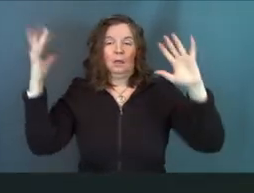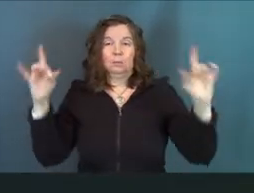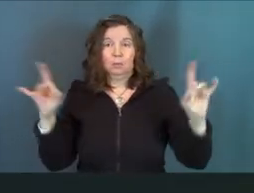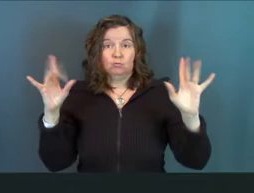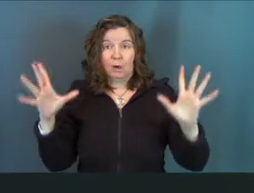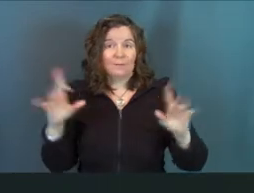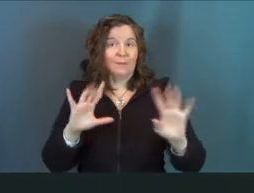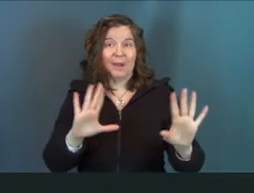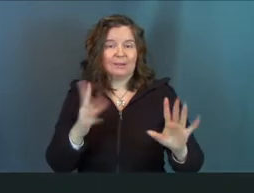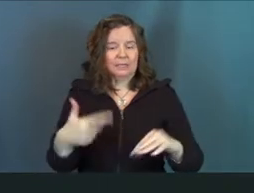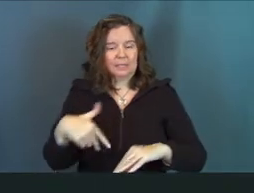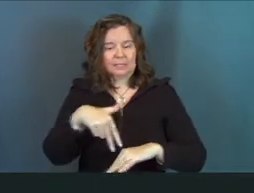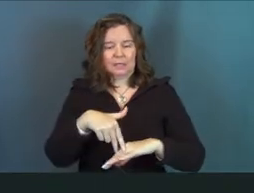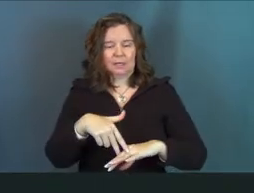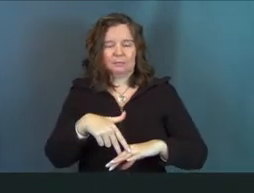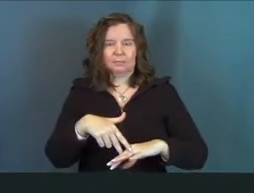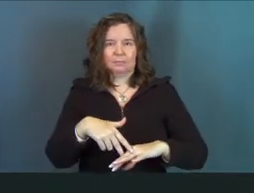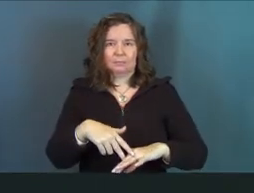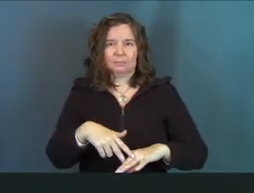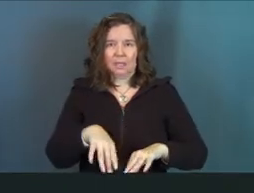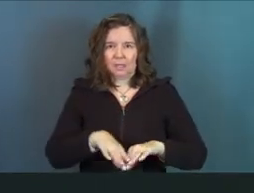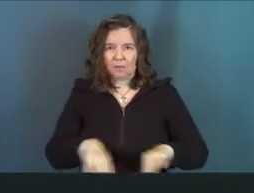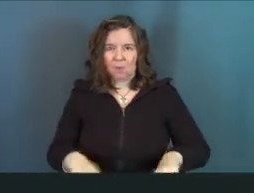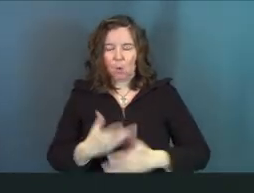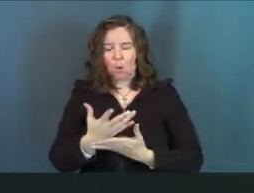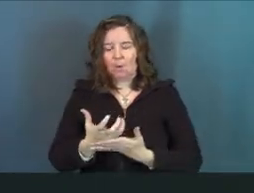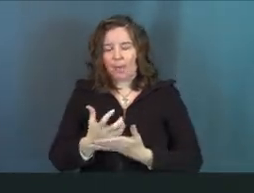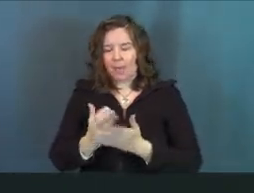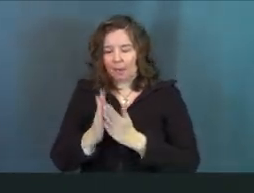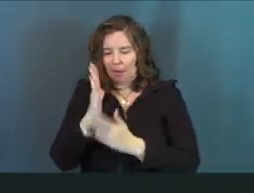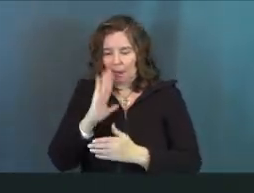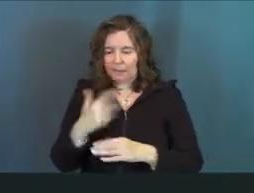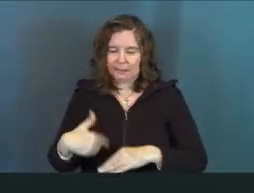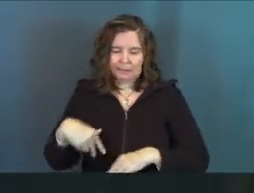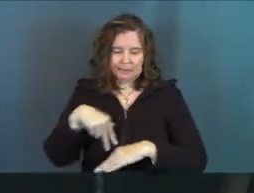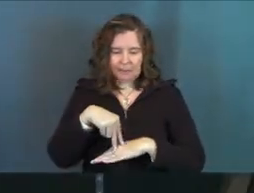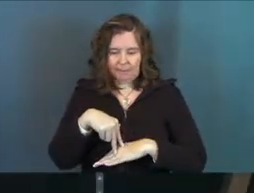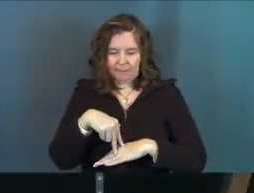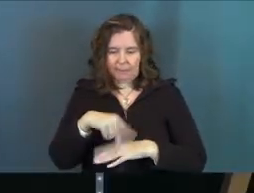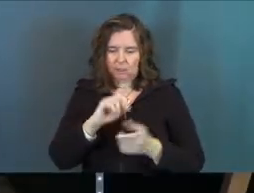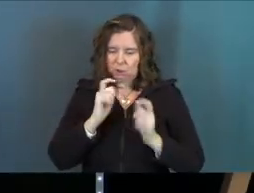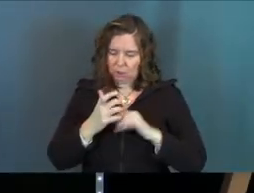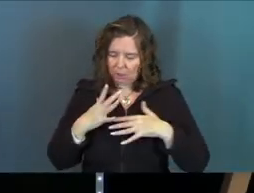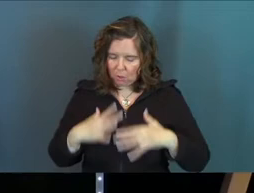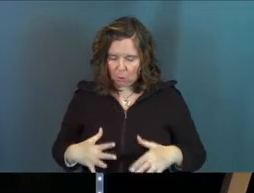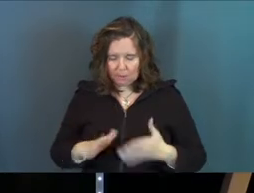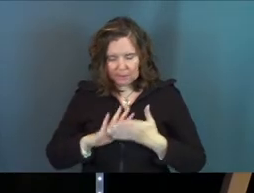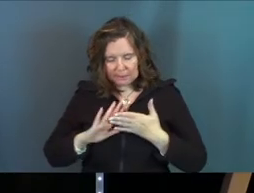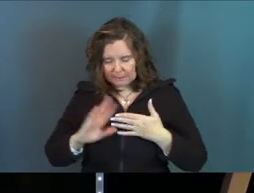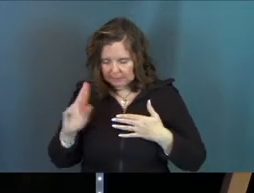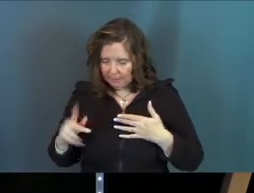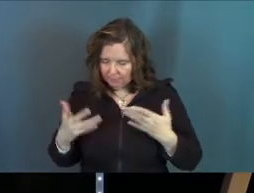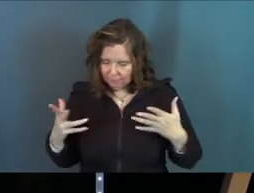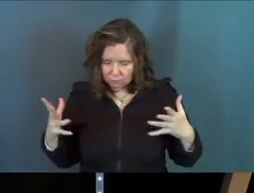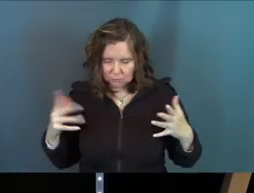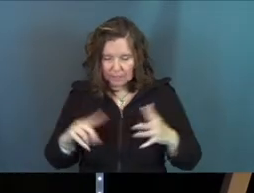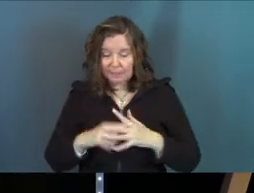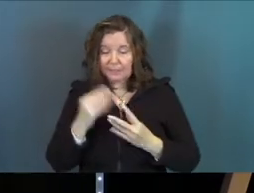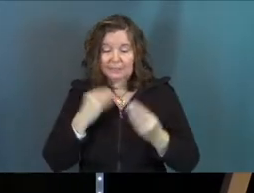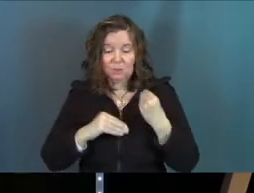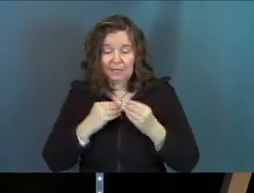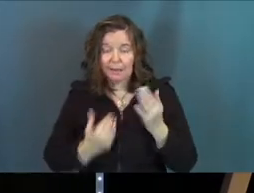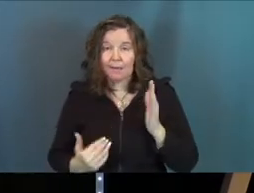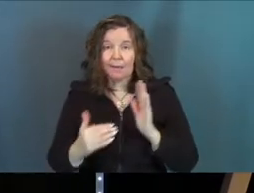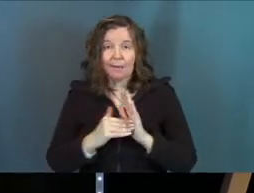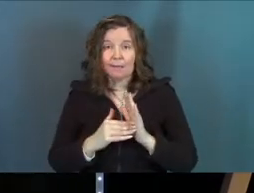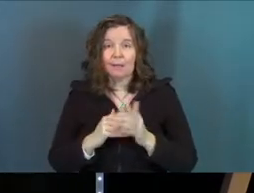rough. David gets up, right, from just being on the floor begging God. He gets up. He changes his clothes, cleans himself up. He begins to eat